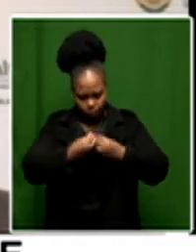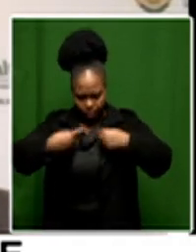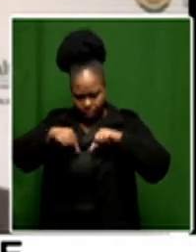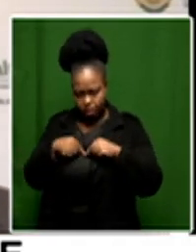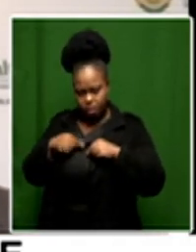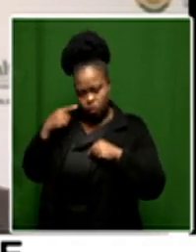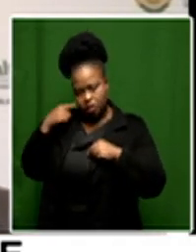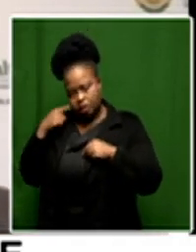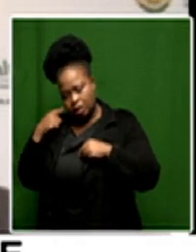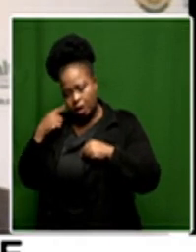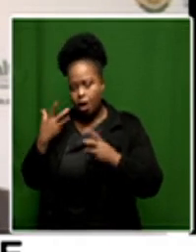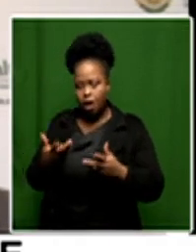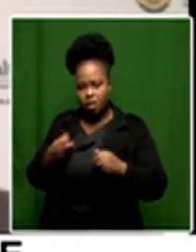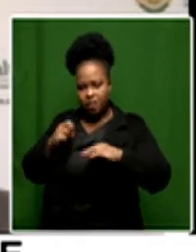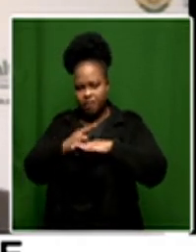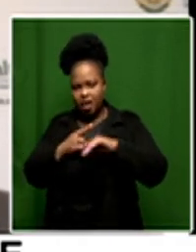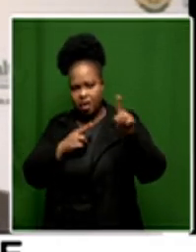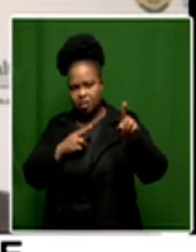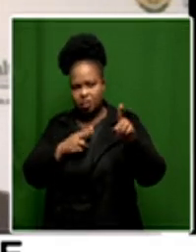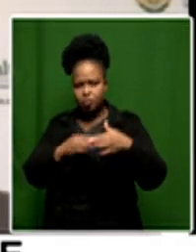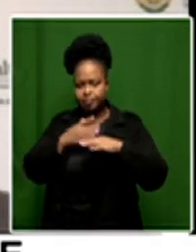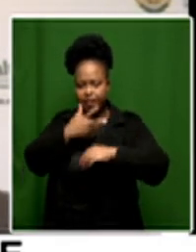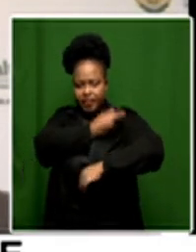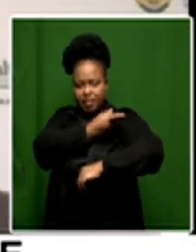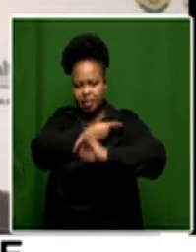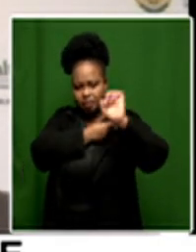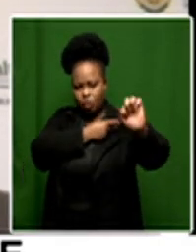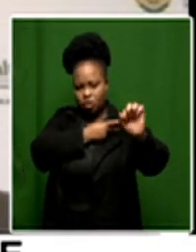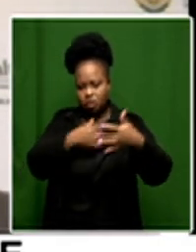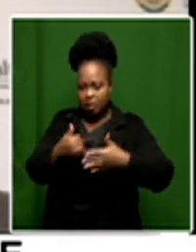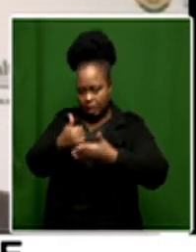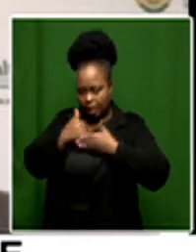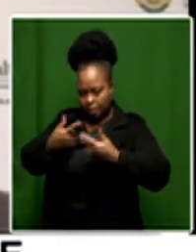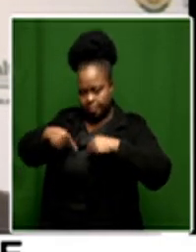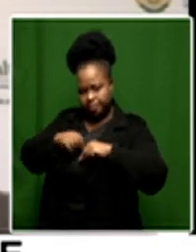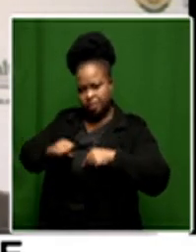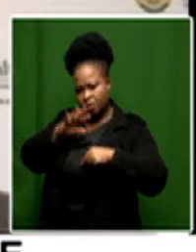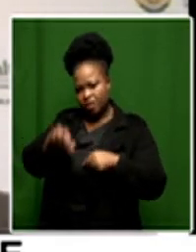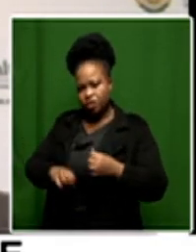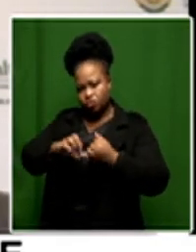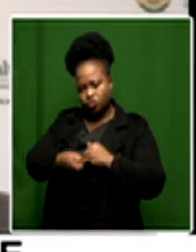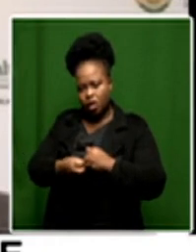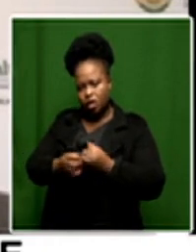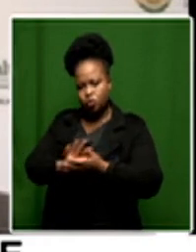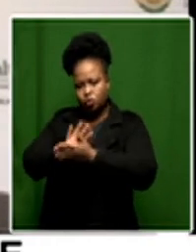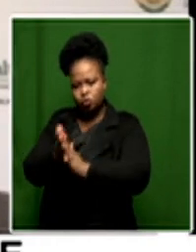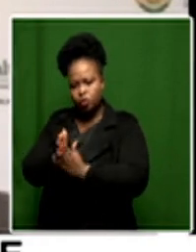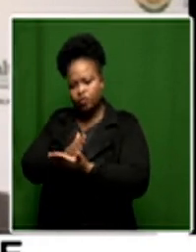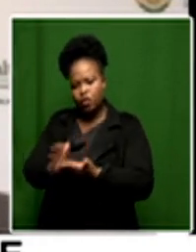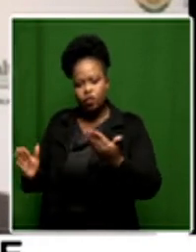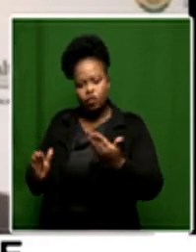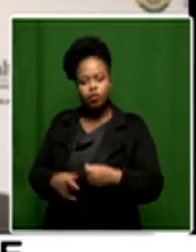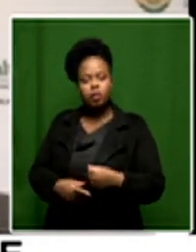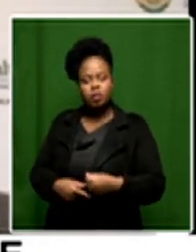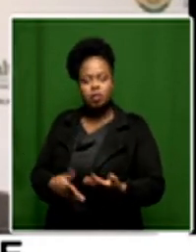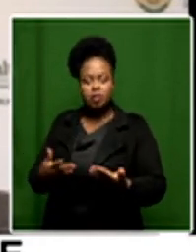determine how effective their viruses might be, their vaccines might be in eliminating or destroying or